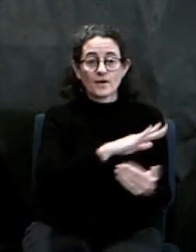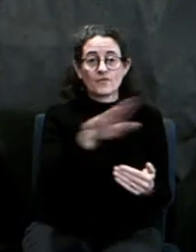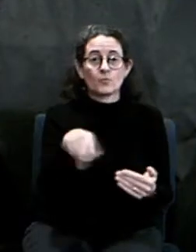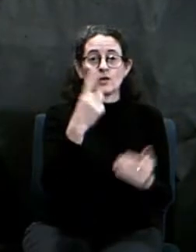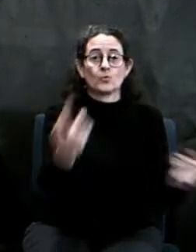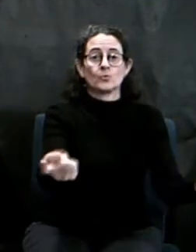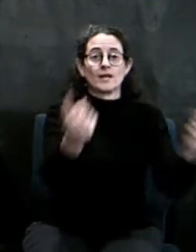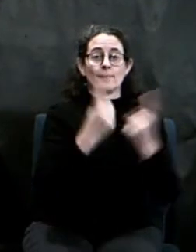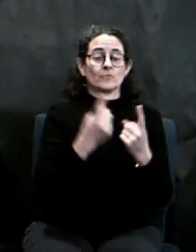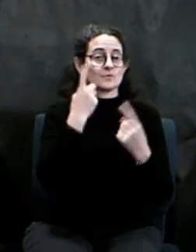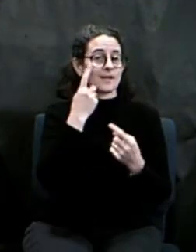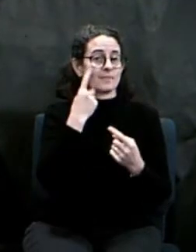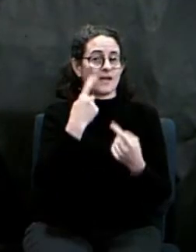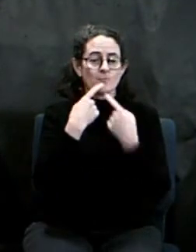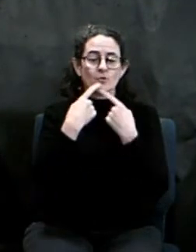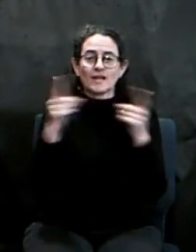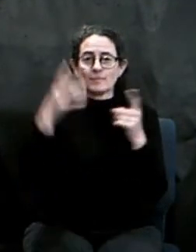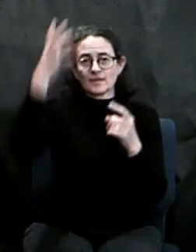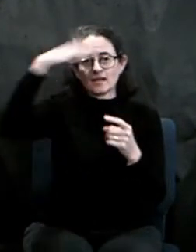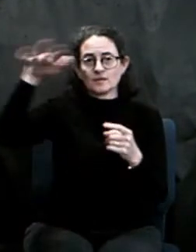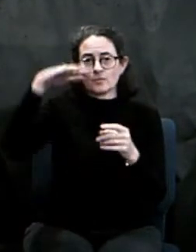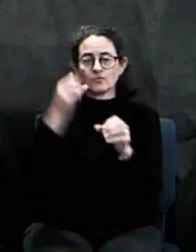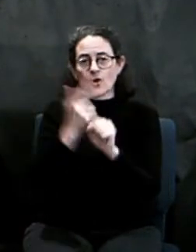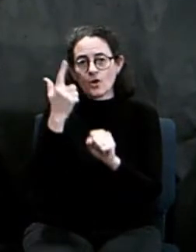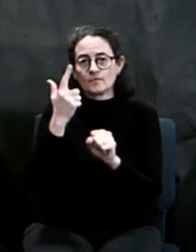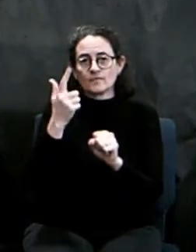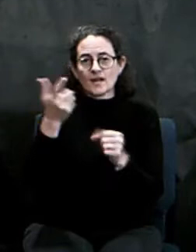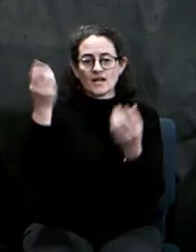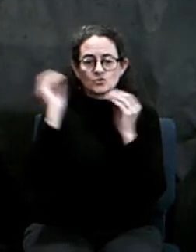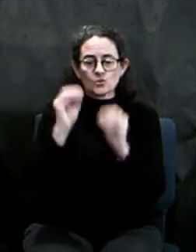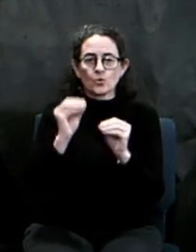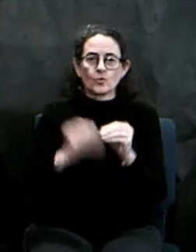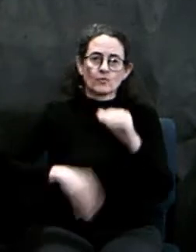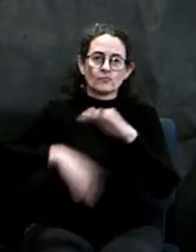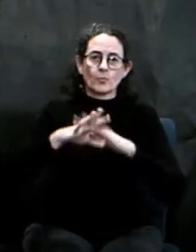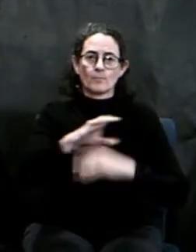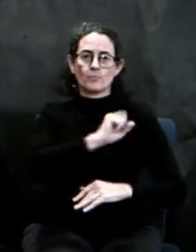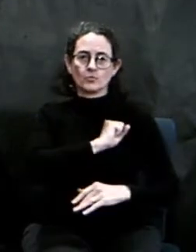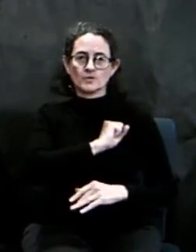and taught about the Lord Jesus Christ with all boldness and without hindrance."